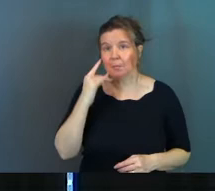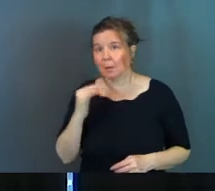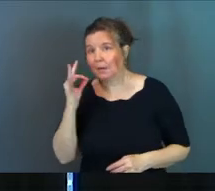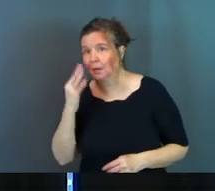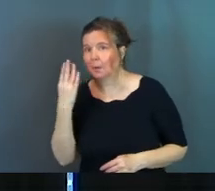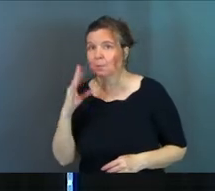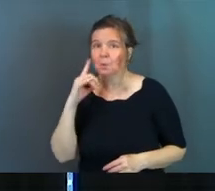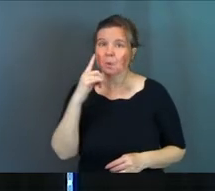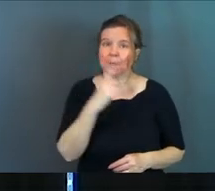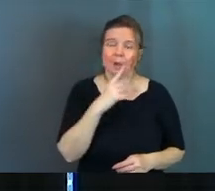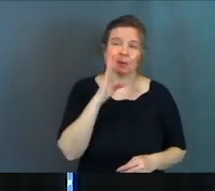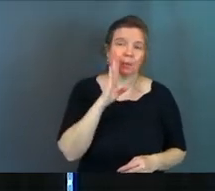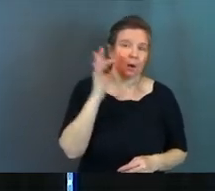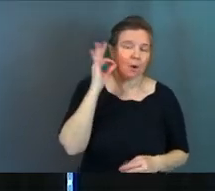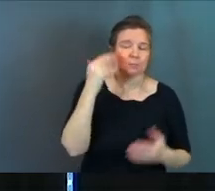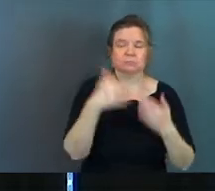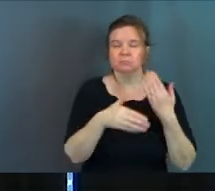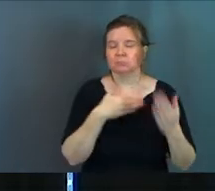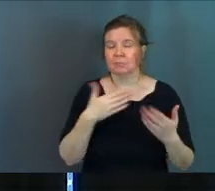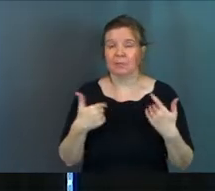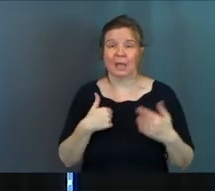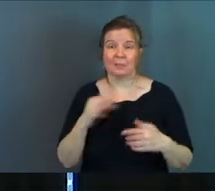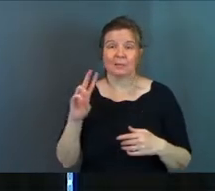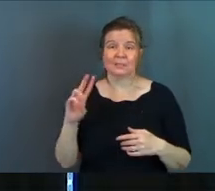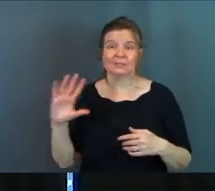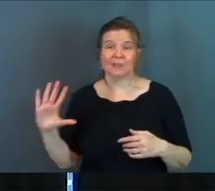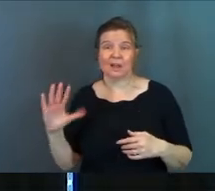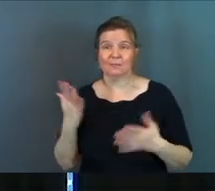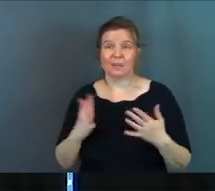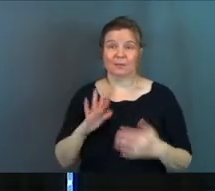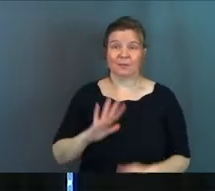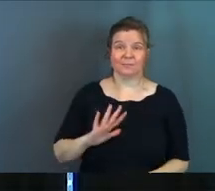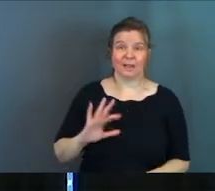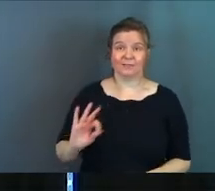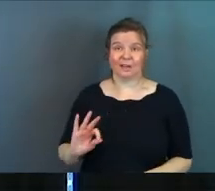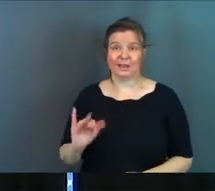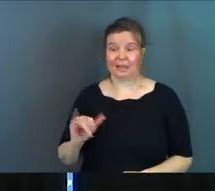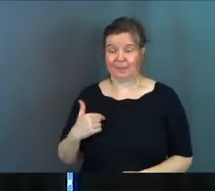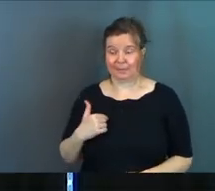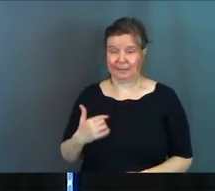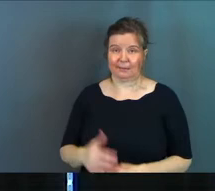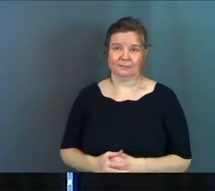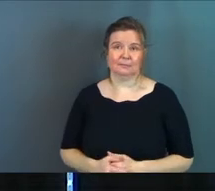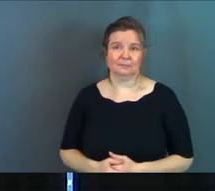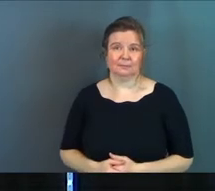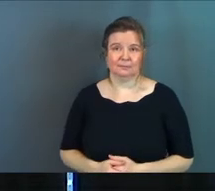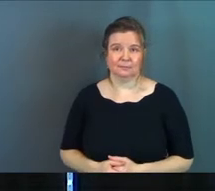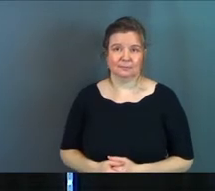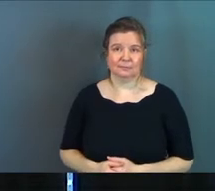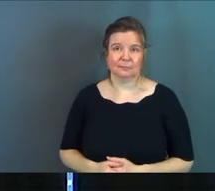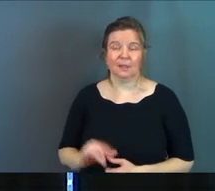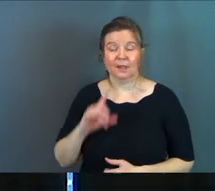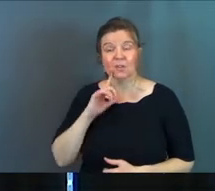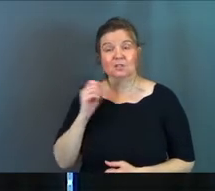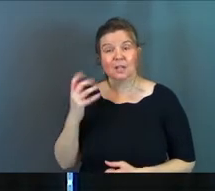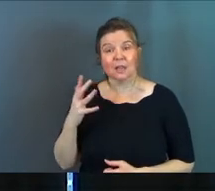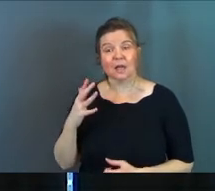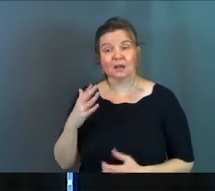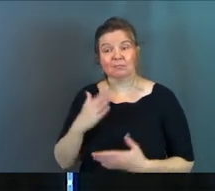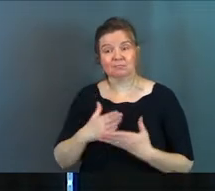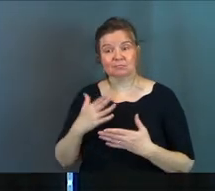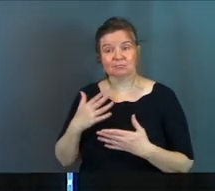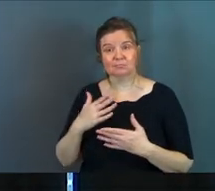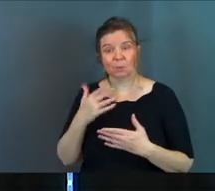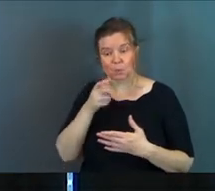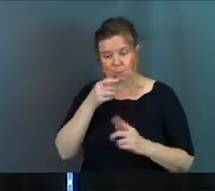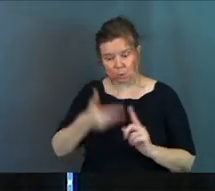hair. Maybe you got blue eyes. Maybe you got brown eyes. Maybe you're 6'5". Maybe you're 5'9", like me. Like, there's a lot of attributes